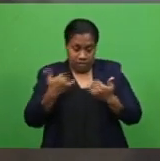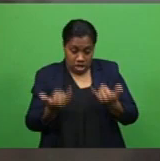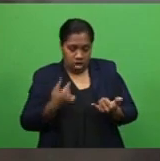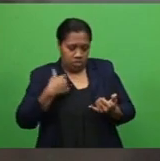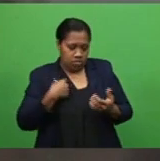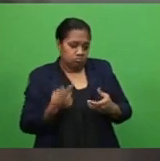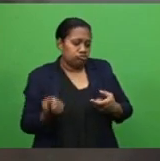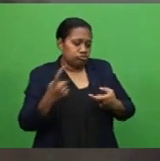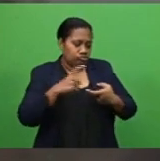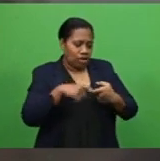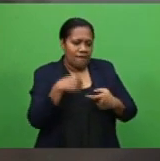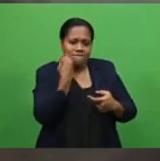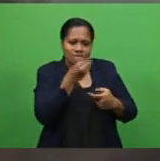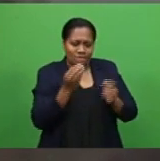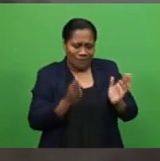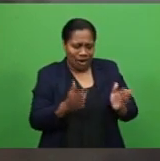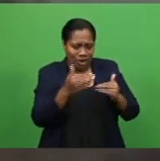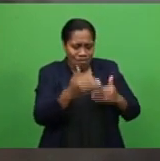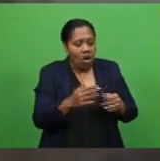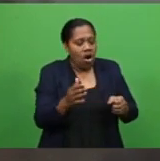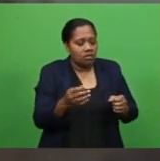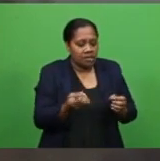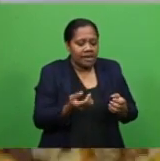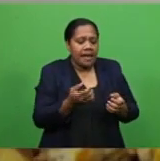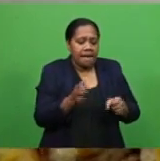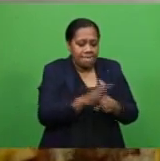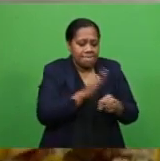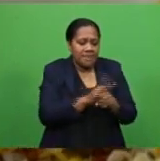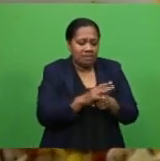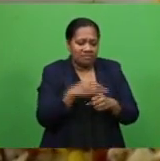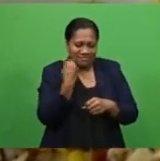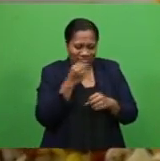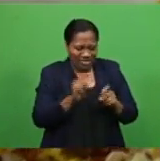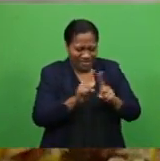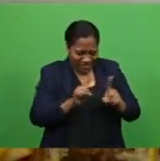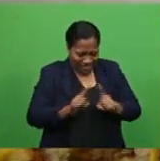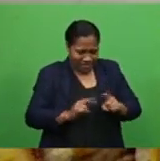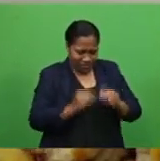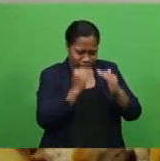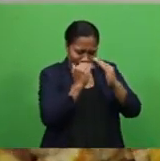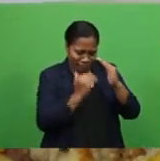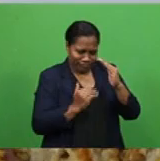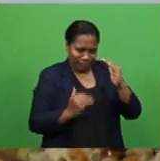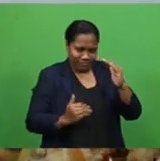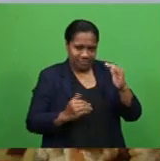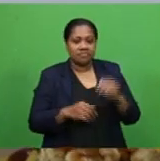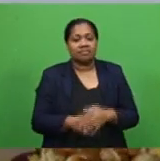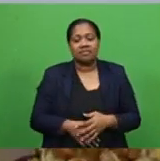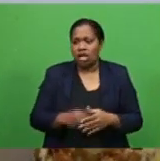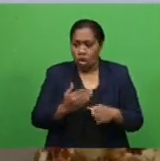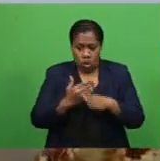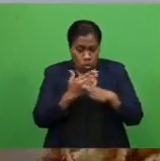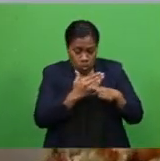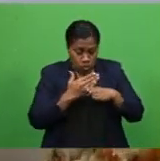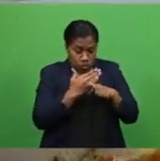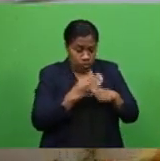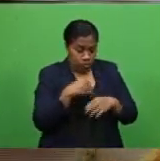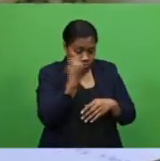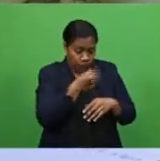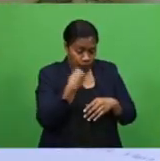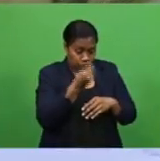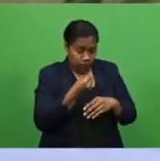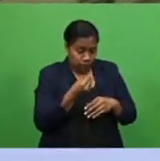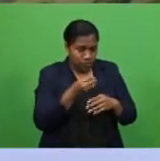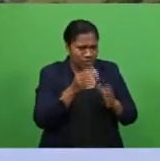the food box and set up the menu and stuff. For Jordan, working in a food truck is no different from cooking for 5-star